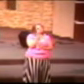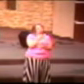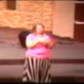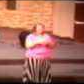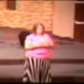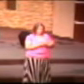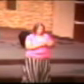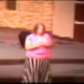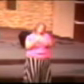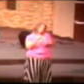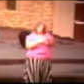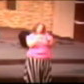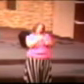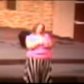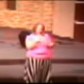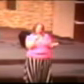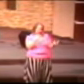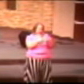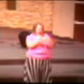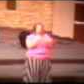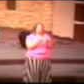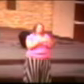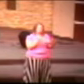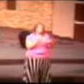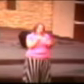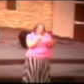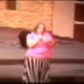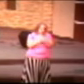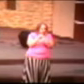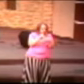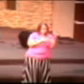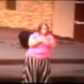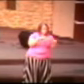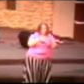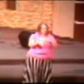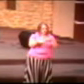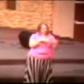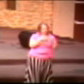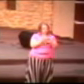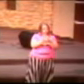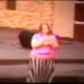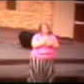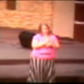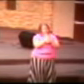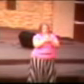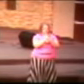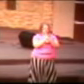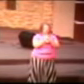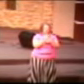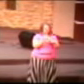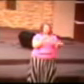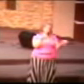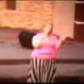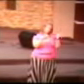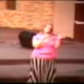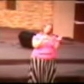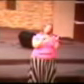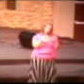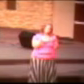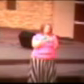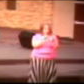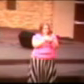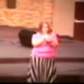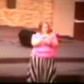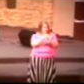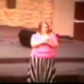babies, some of them don't, but it doesn't matter. But they love being together and they're walking through a video series right now and having conversation around that video